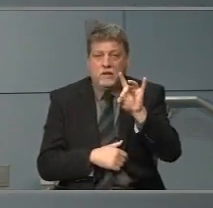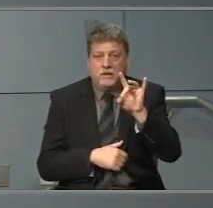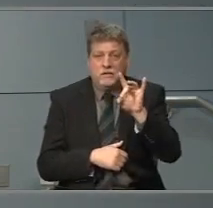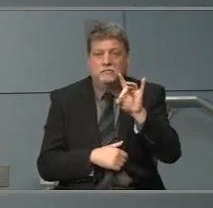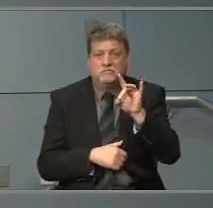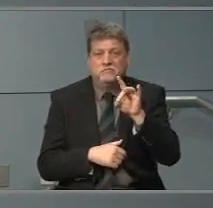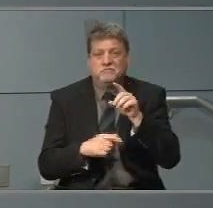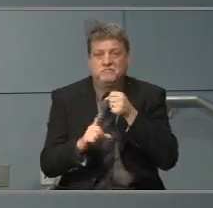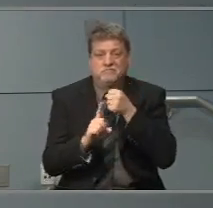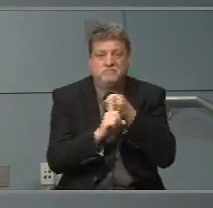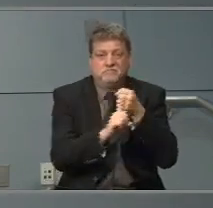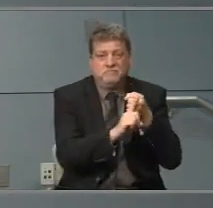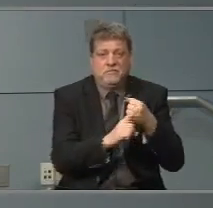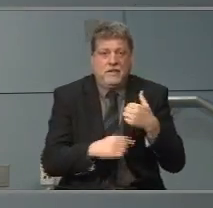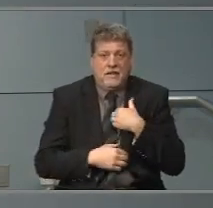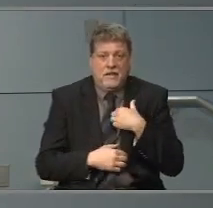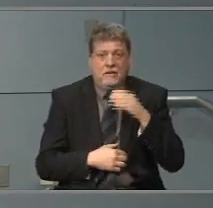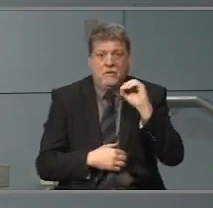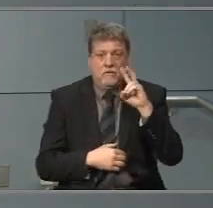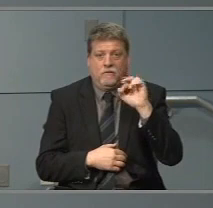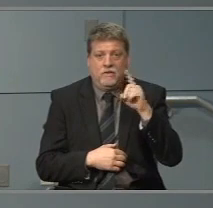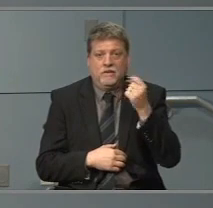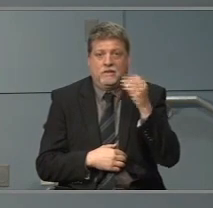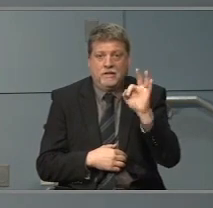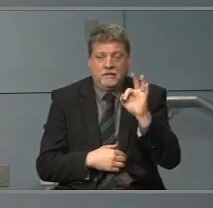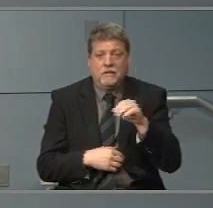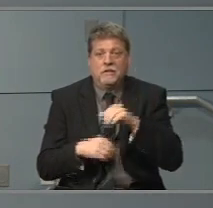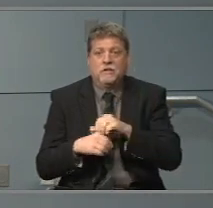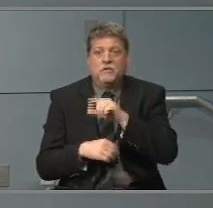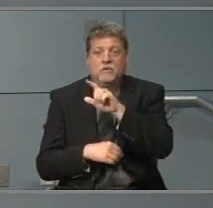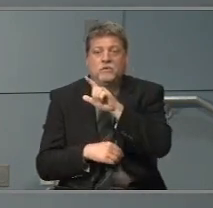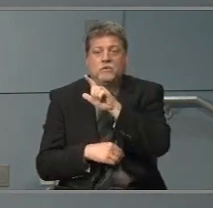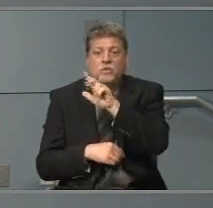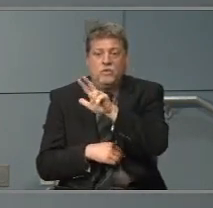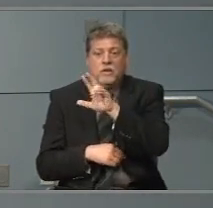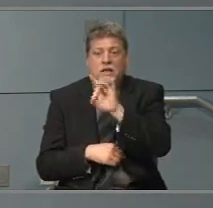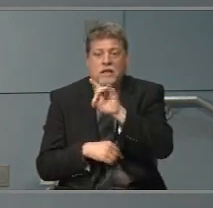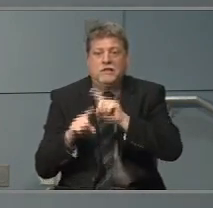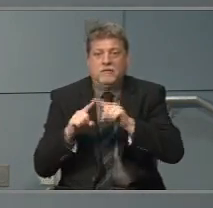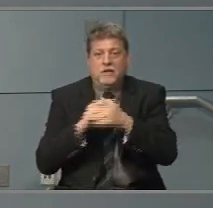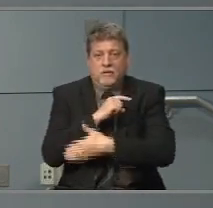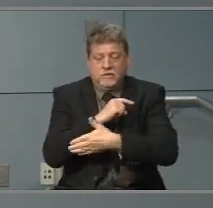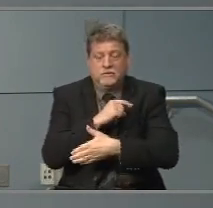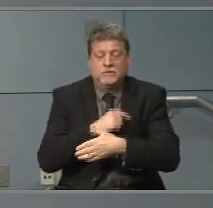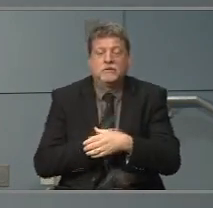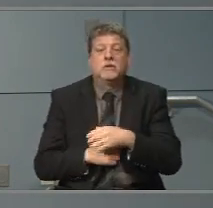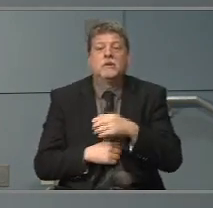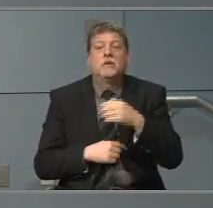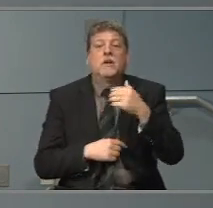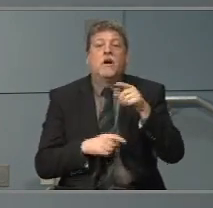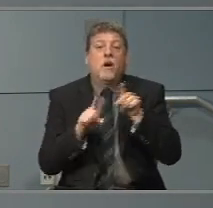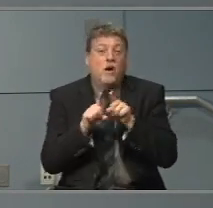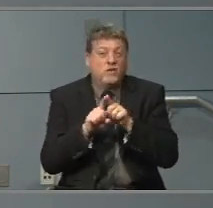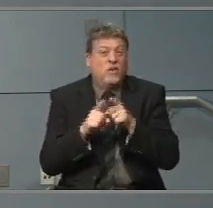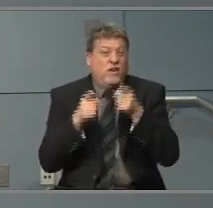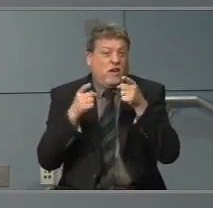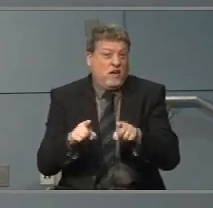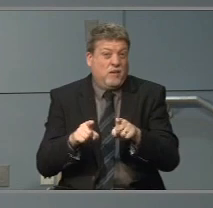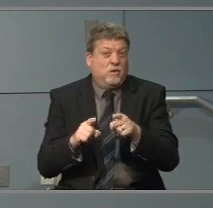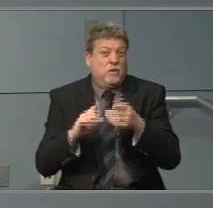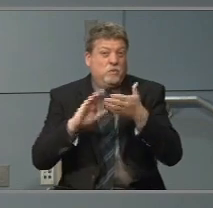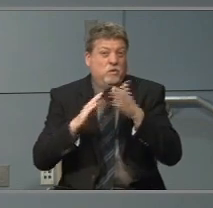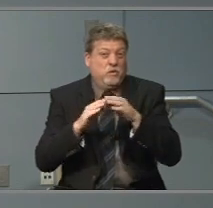counties. As you know, we have now confirmed community transmission. This means we have cases where we don't know how